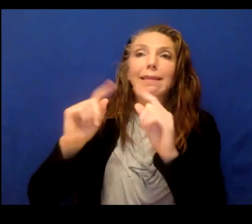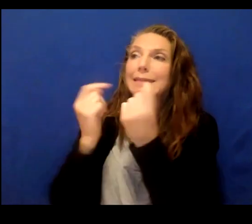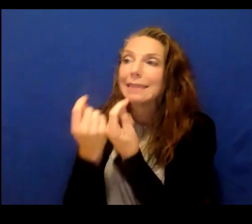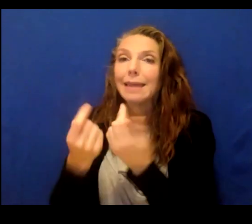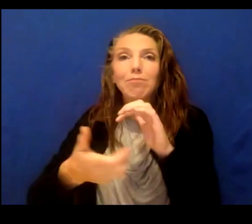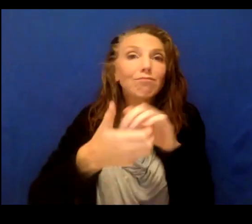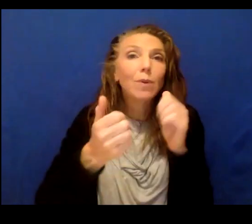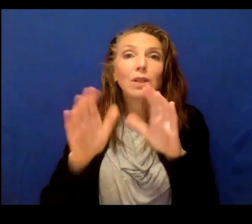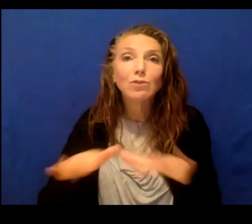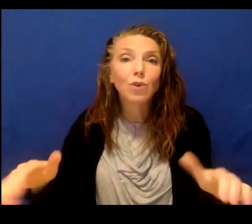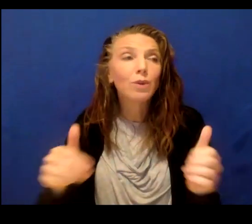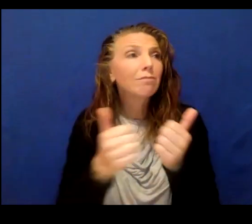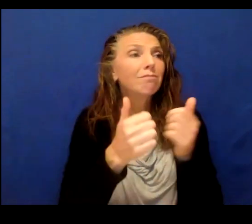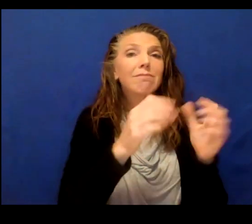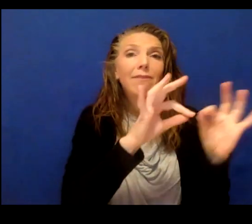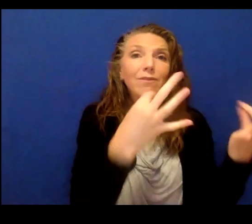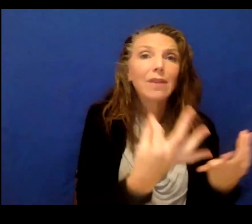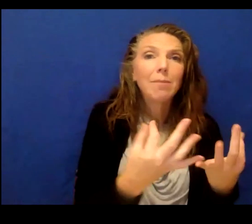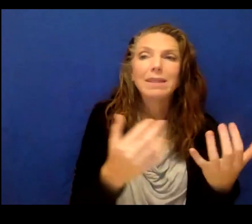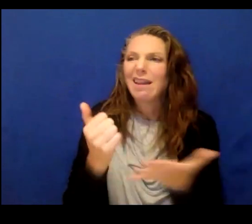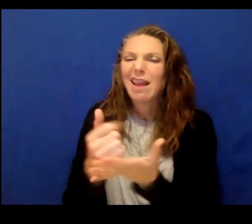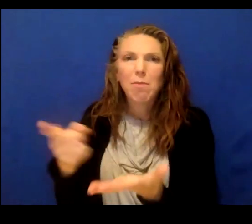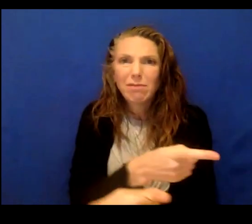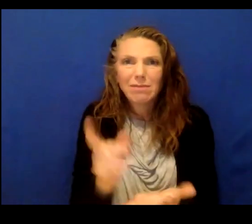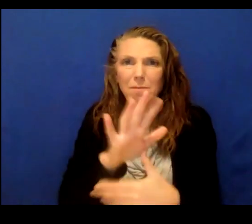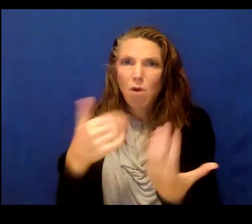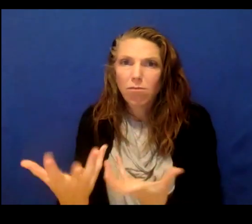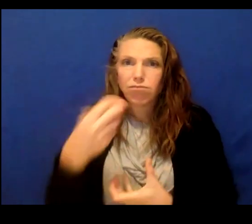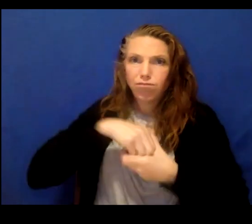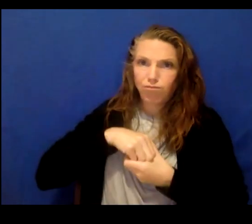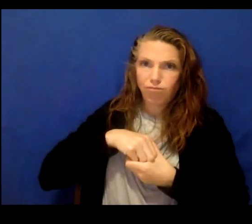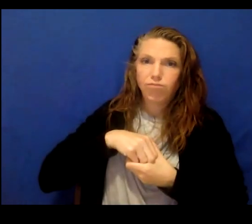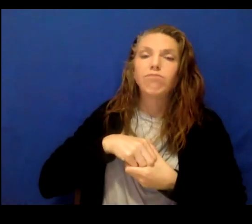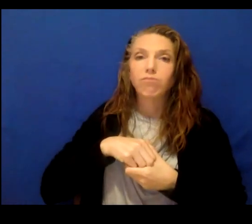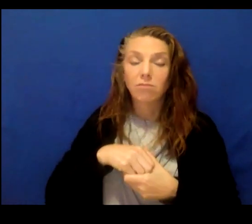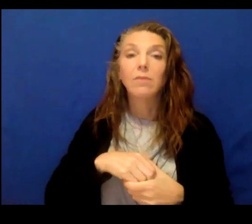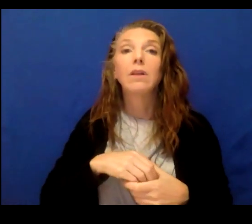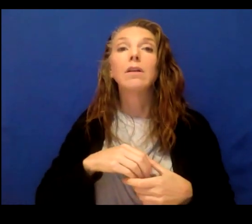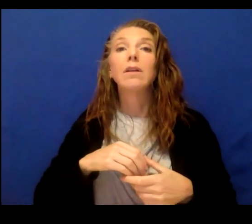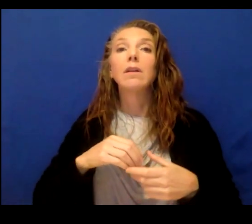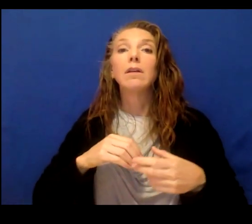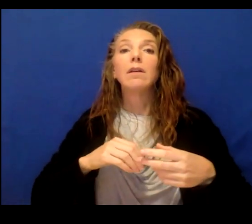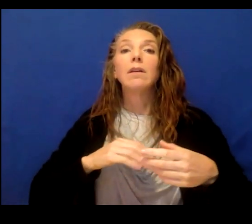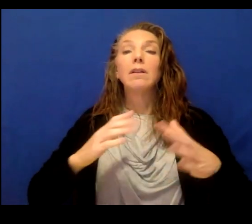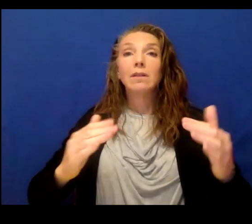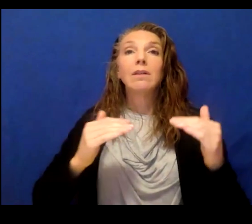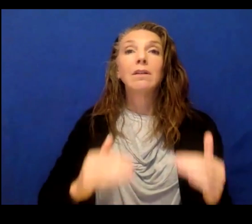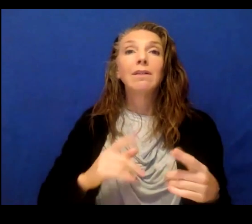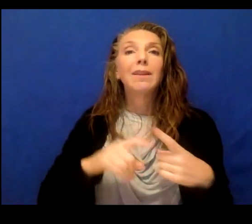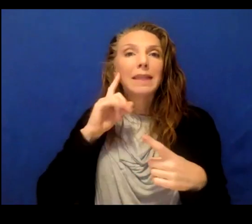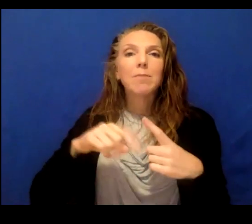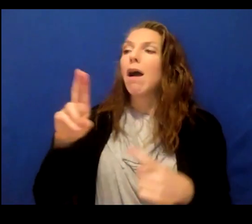be creative and make them as engaging as possible. But then we would think about the steps of what it would look like